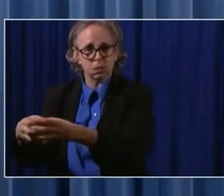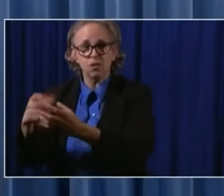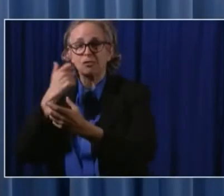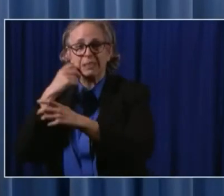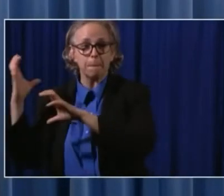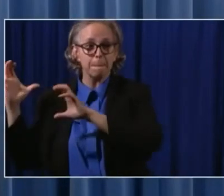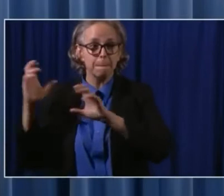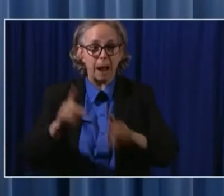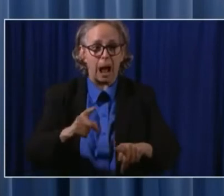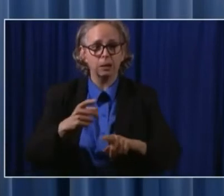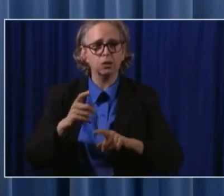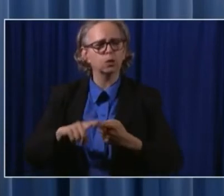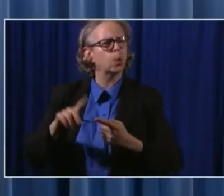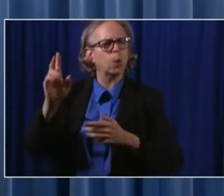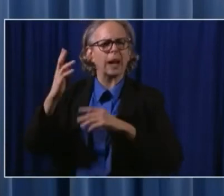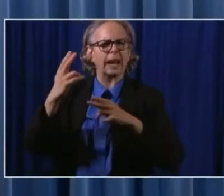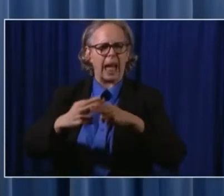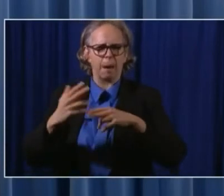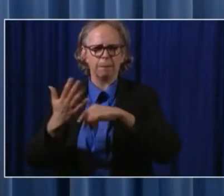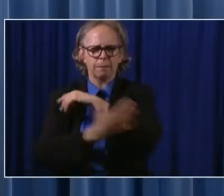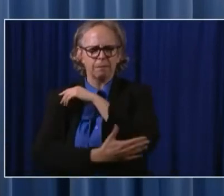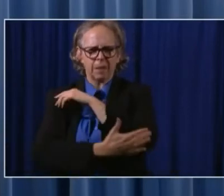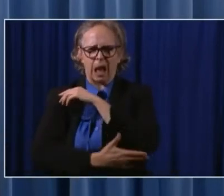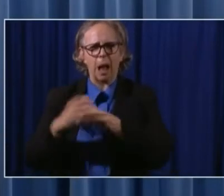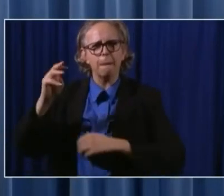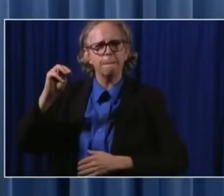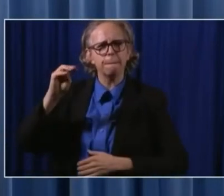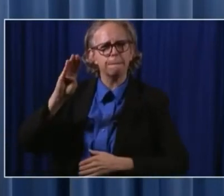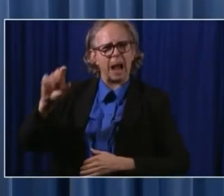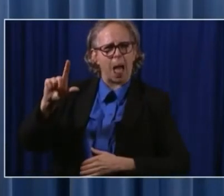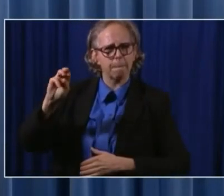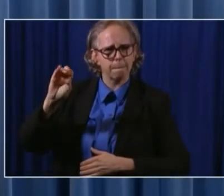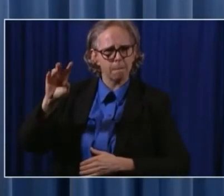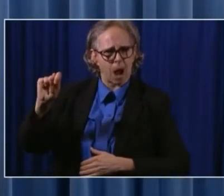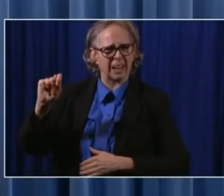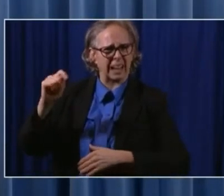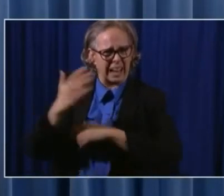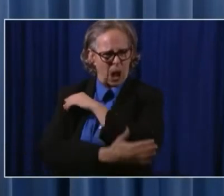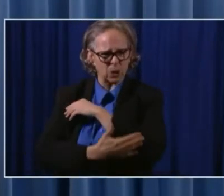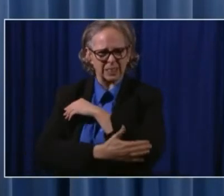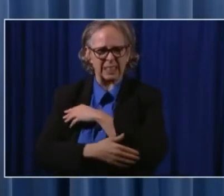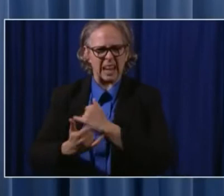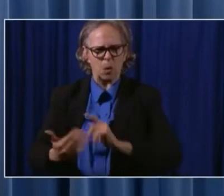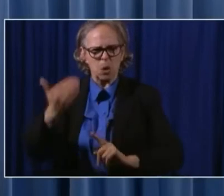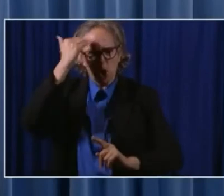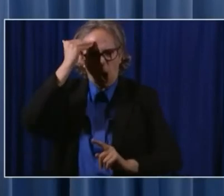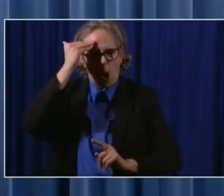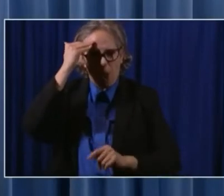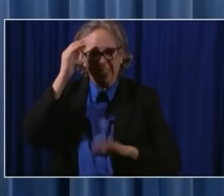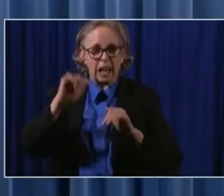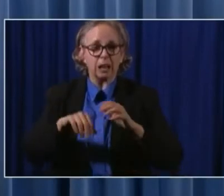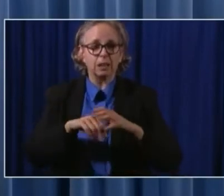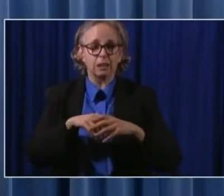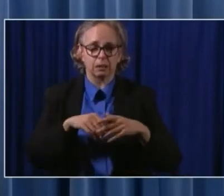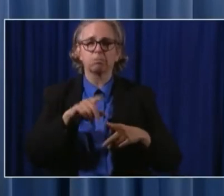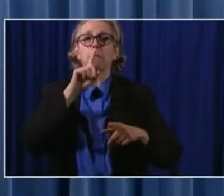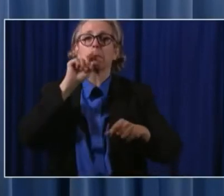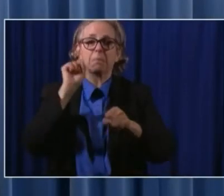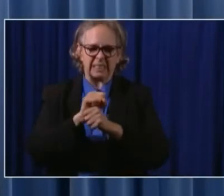for COVID-19. Today, we know that 28 of those travelers have, in fact, tested positive.